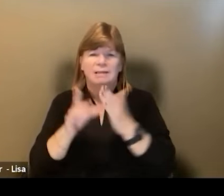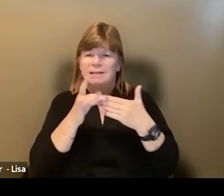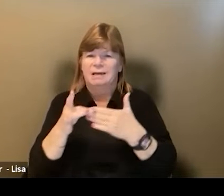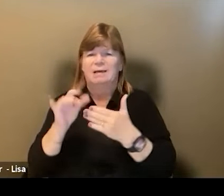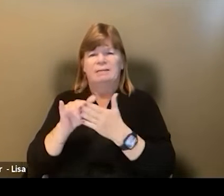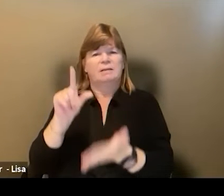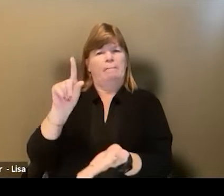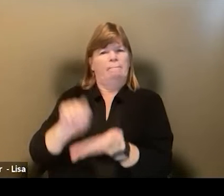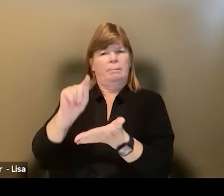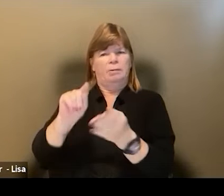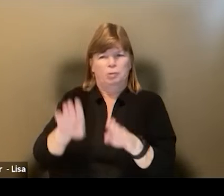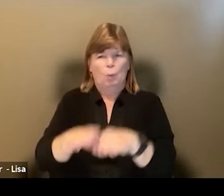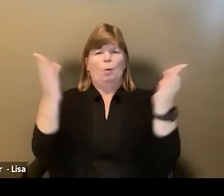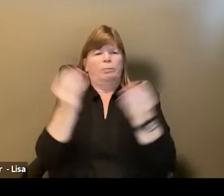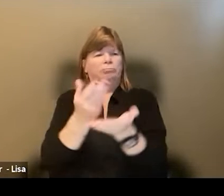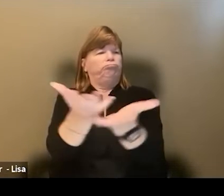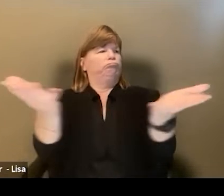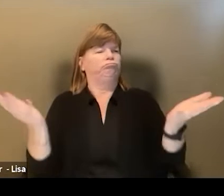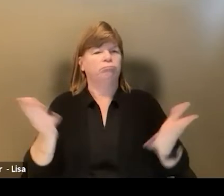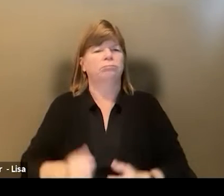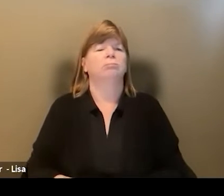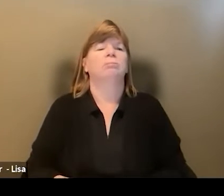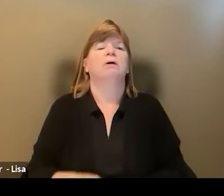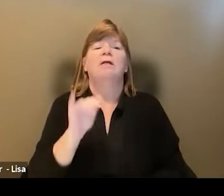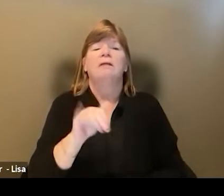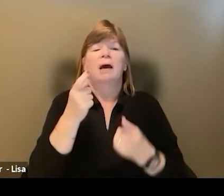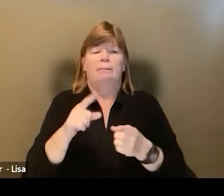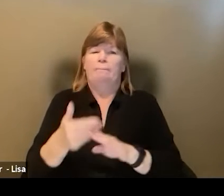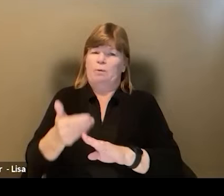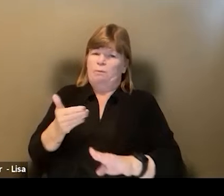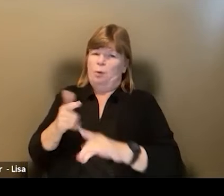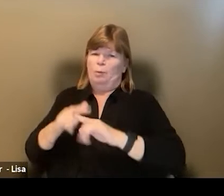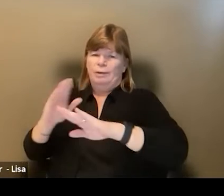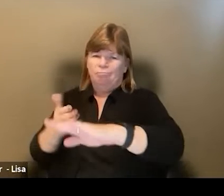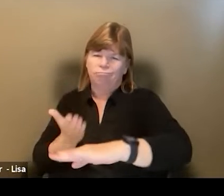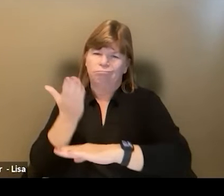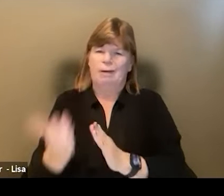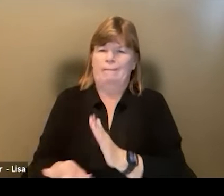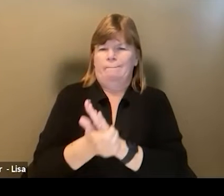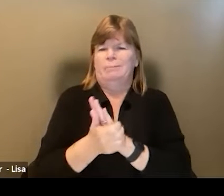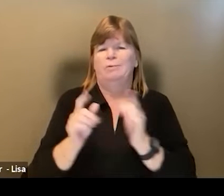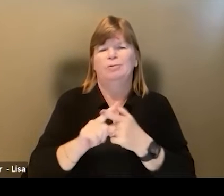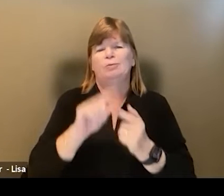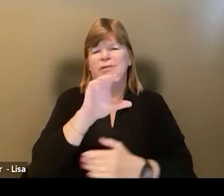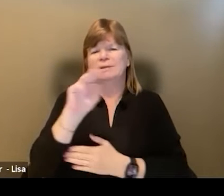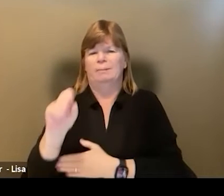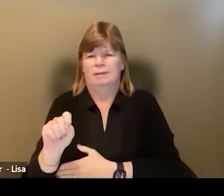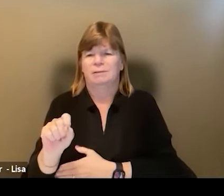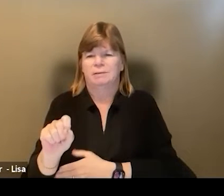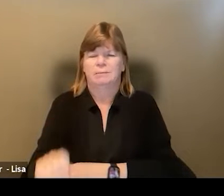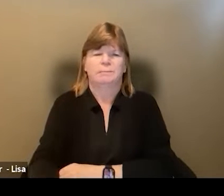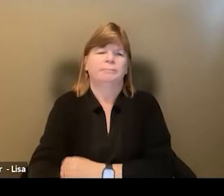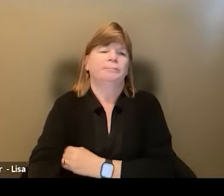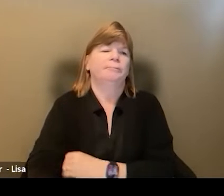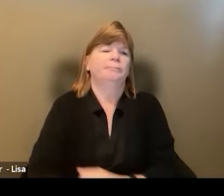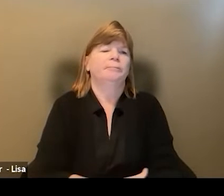that is published and open to the public. This occurs prior to submitting an amendment to the Center for Medicare